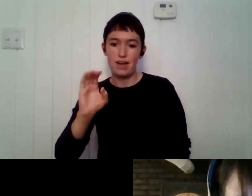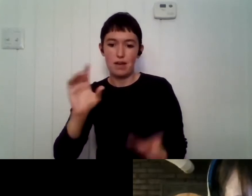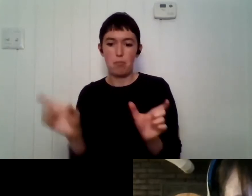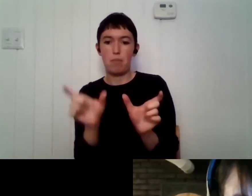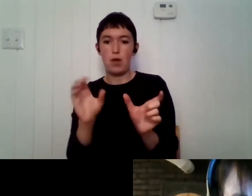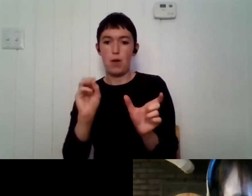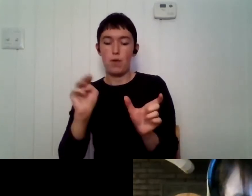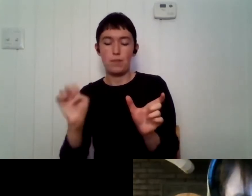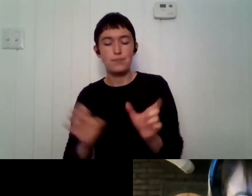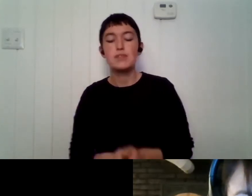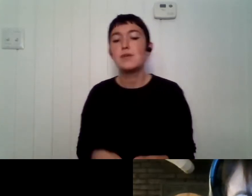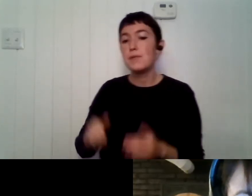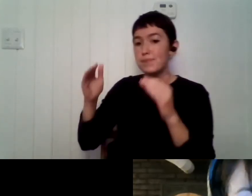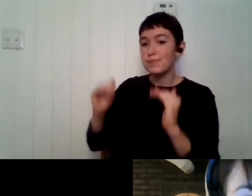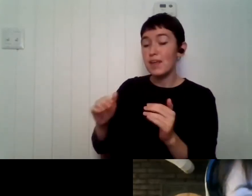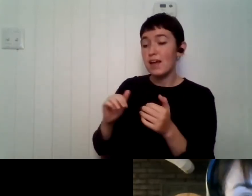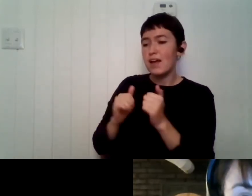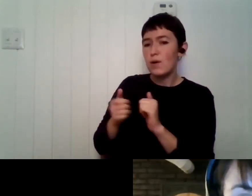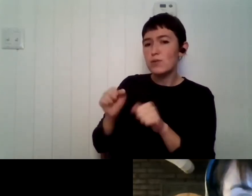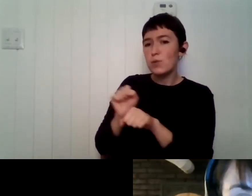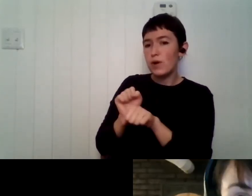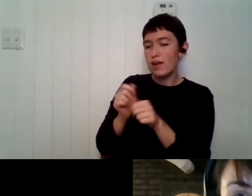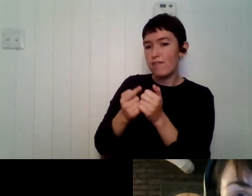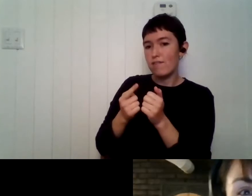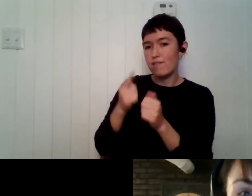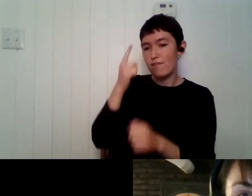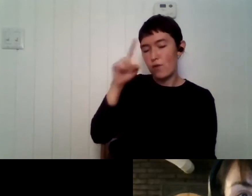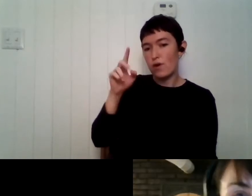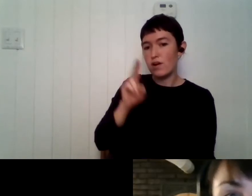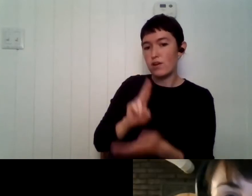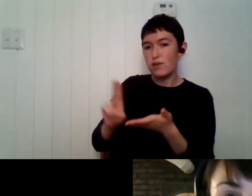working for a university compare to working for a company?